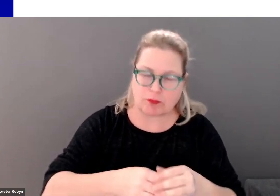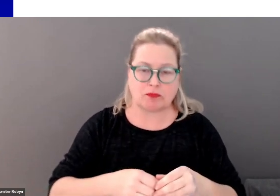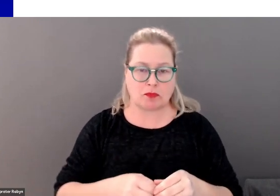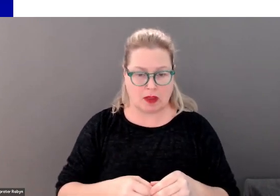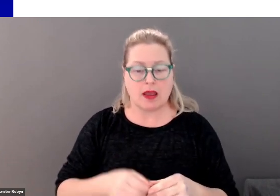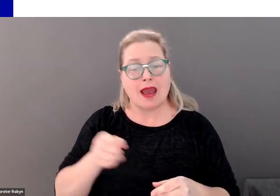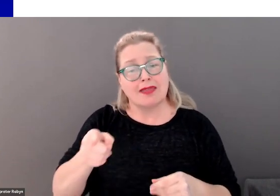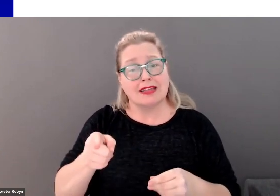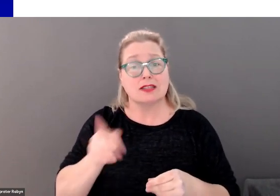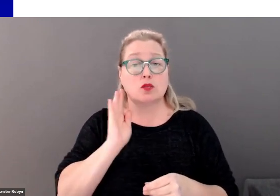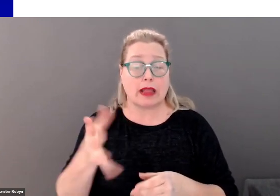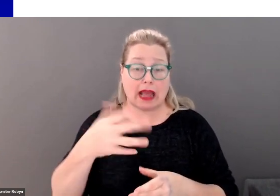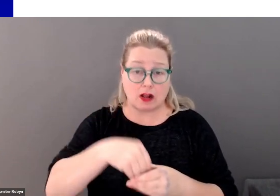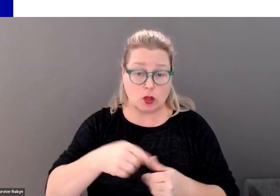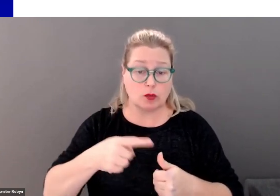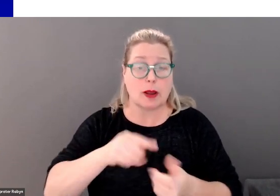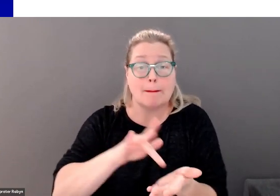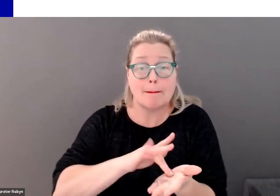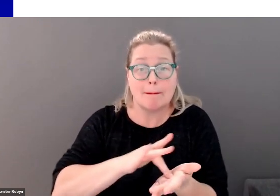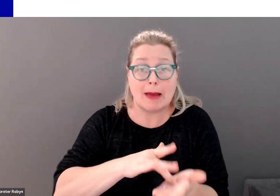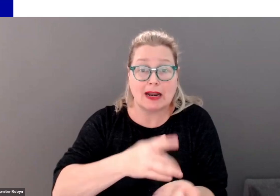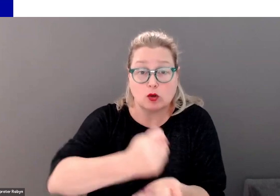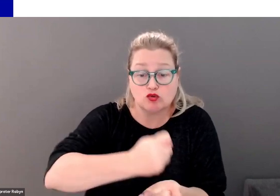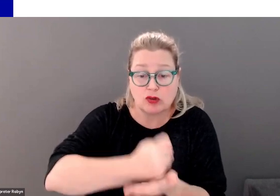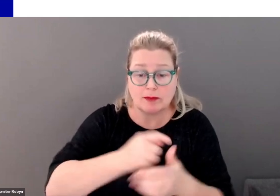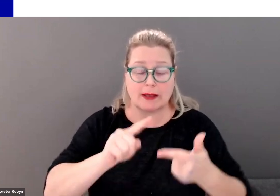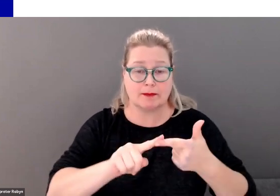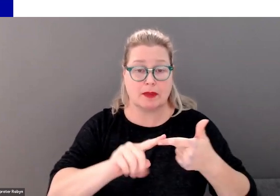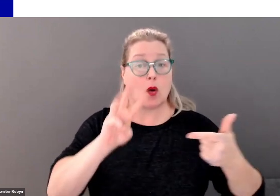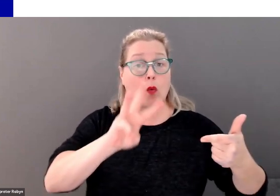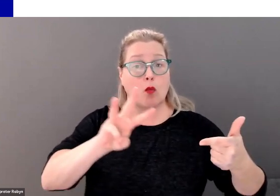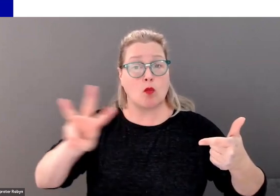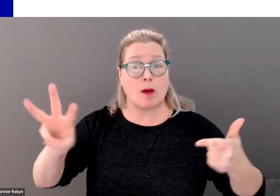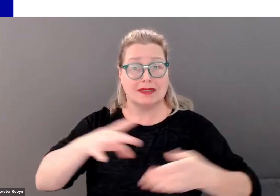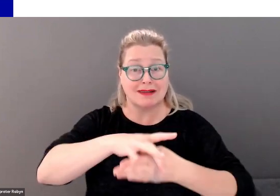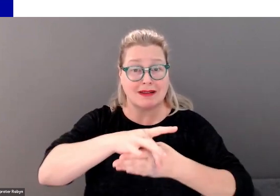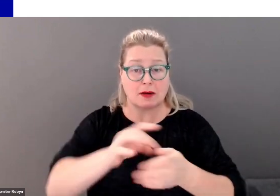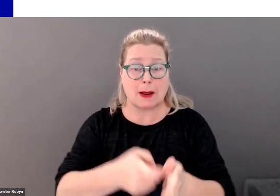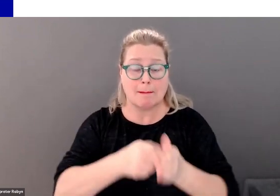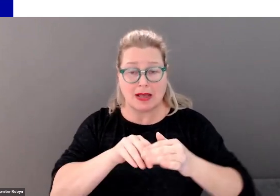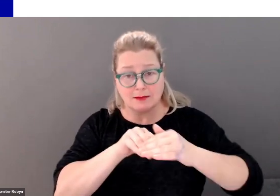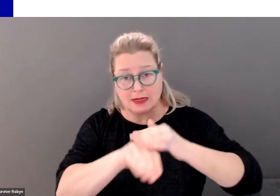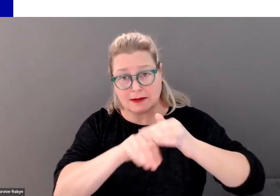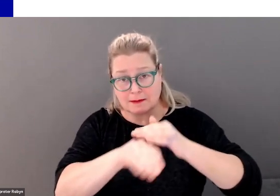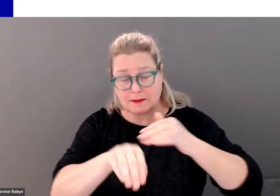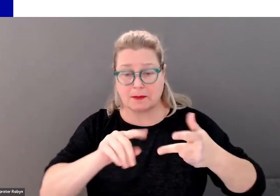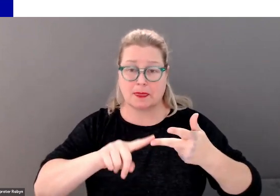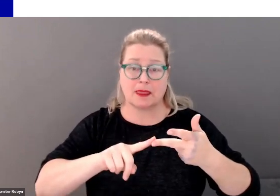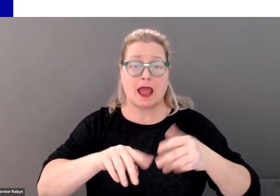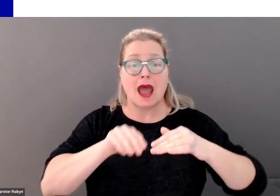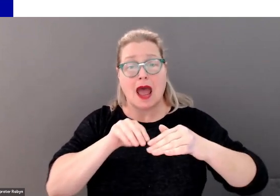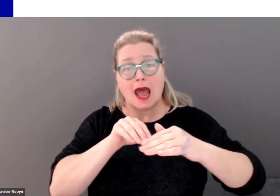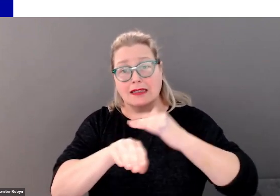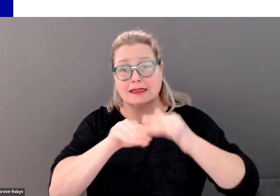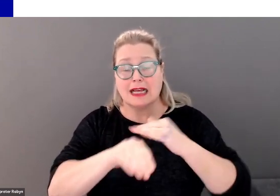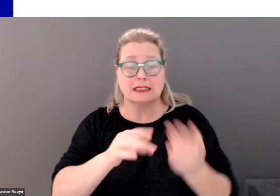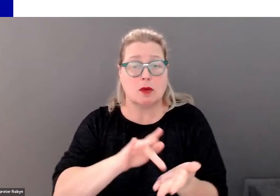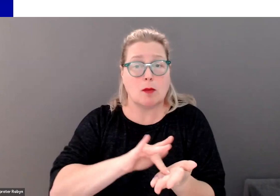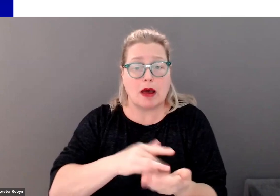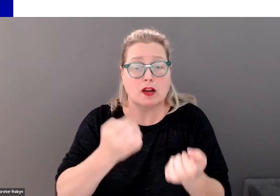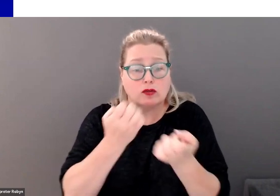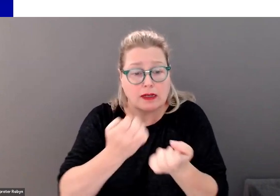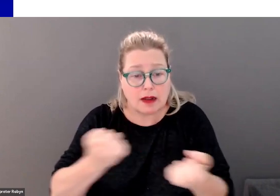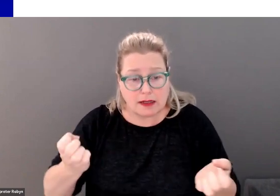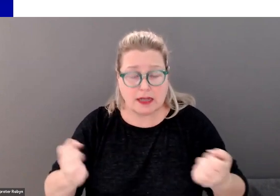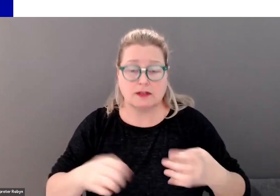in areas like medical treatment, accessible web content, accessible medical diagnostic equipment, child welfare programs and activities,